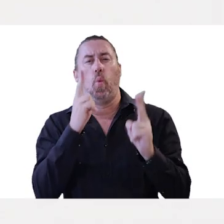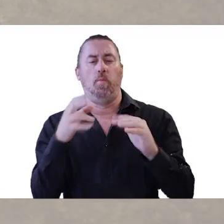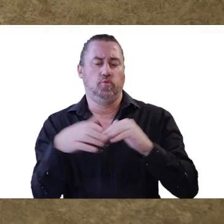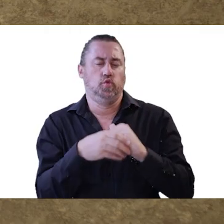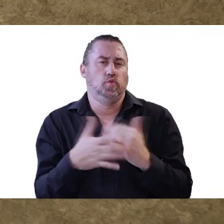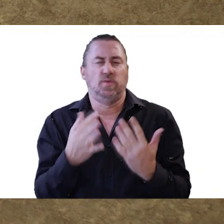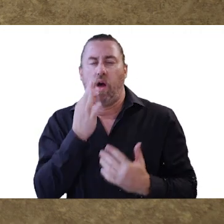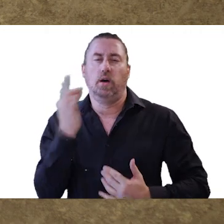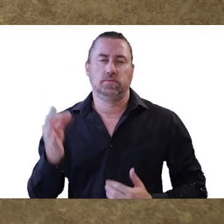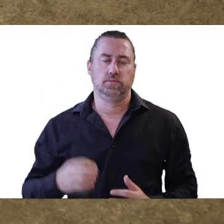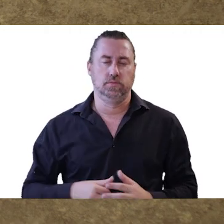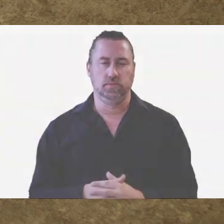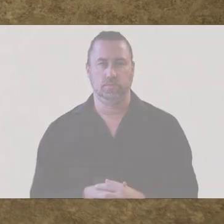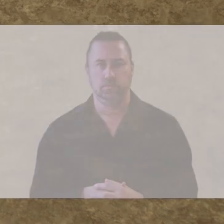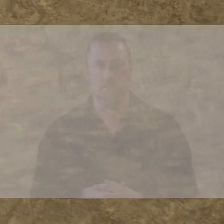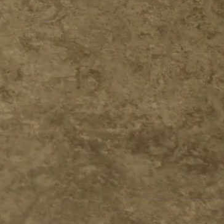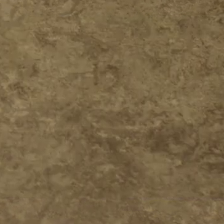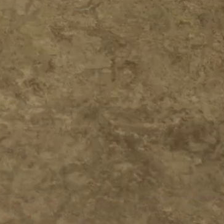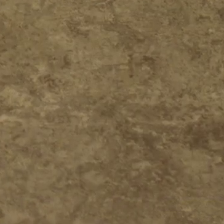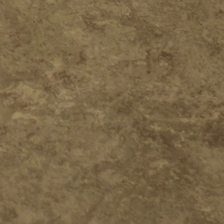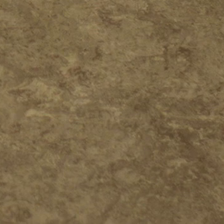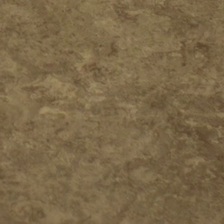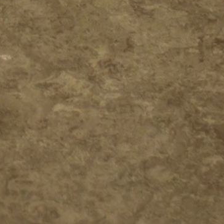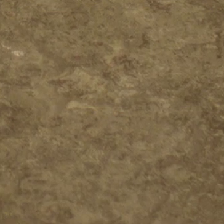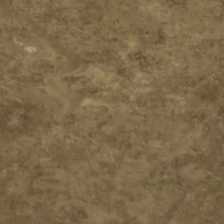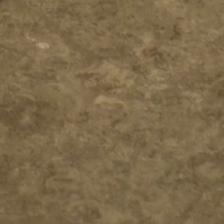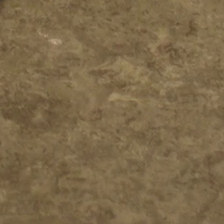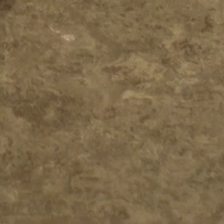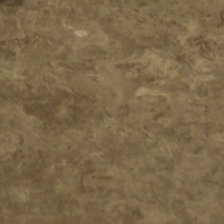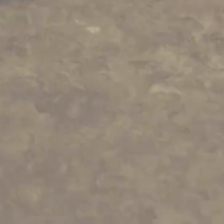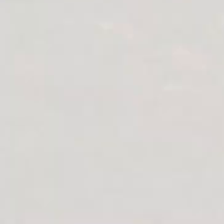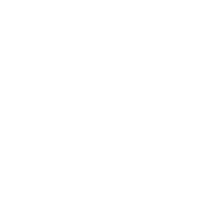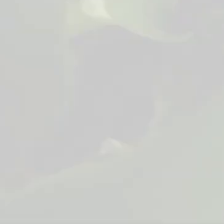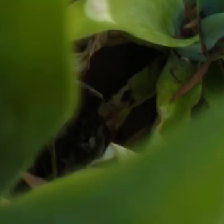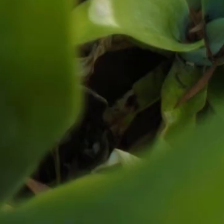scissors drop on the floor, hitting a pair of feet protected by sneakers.